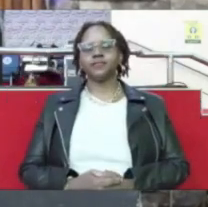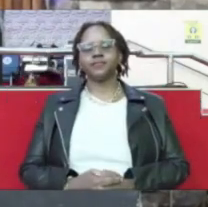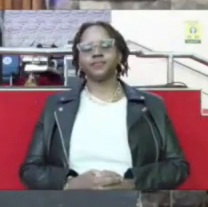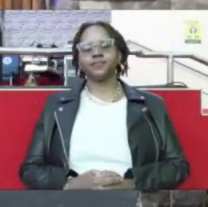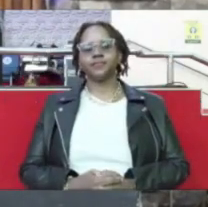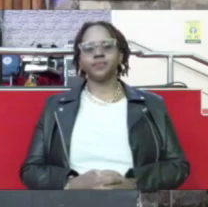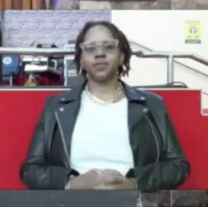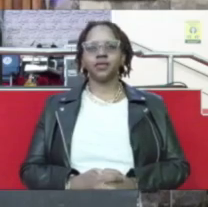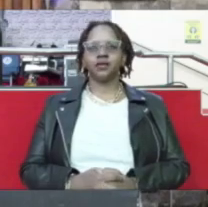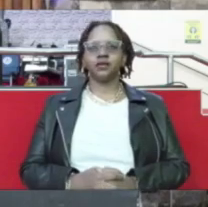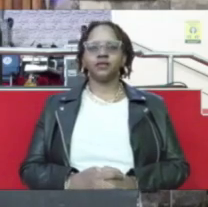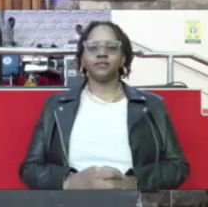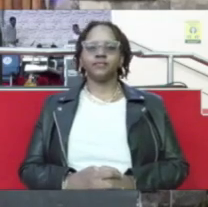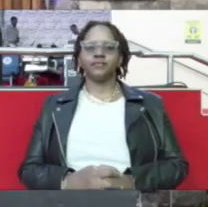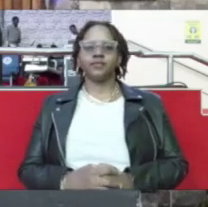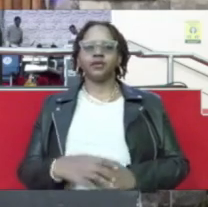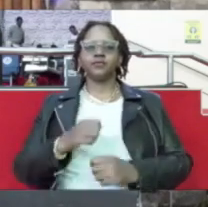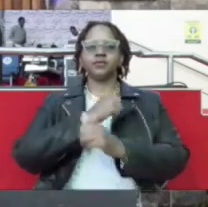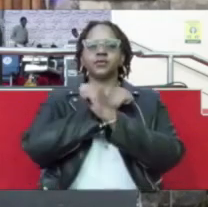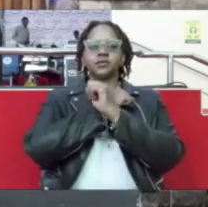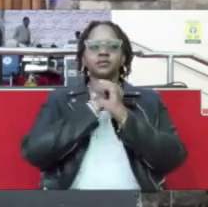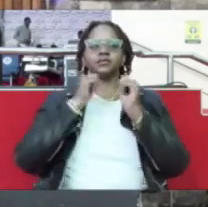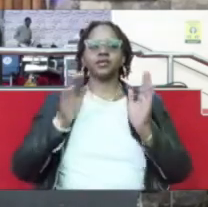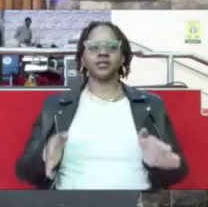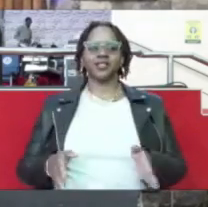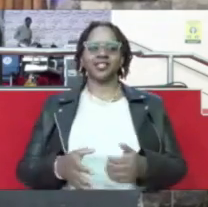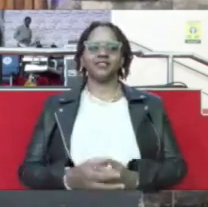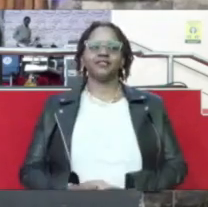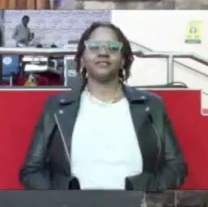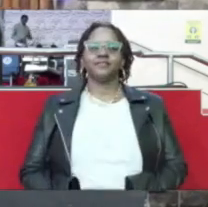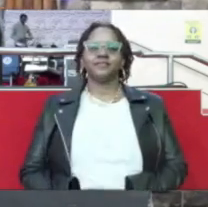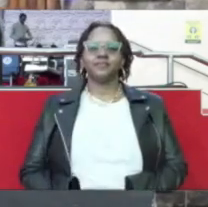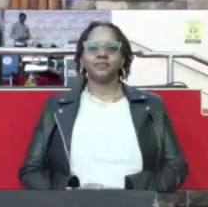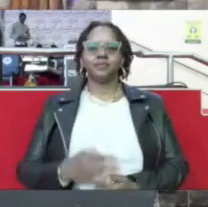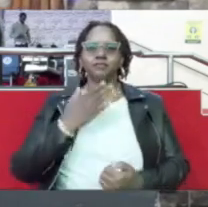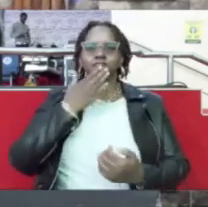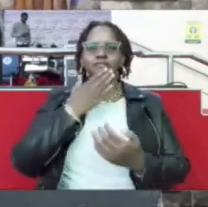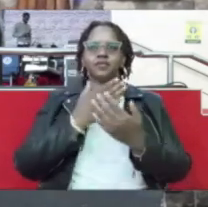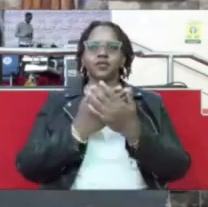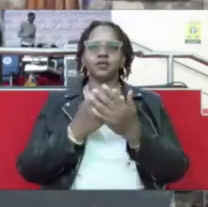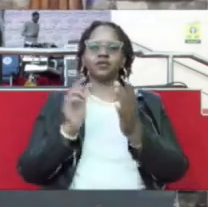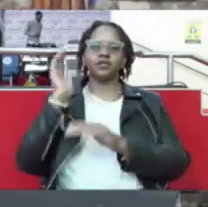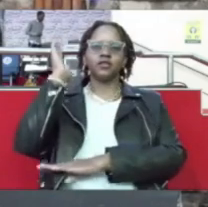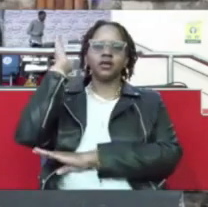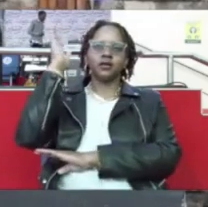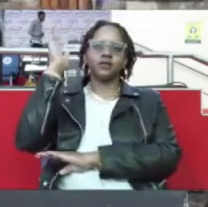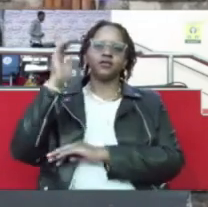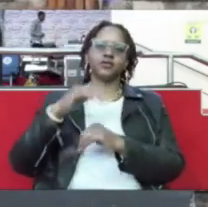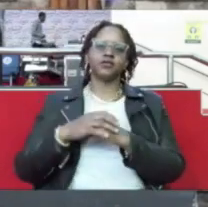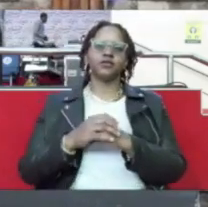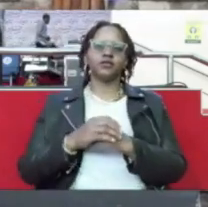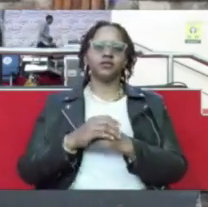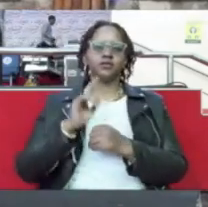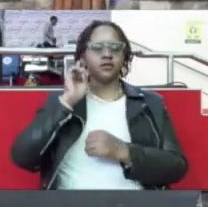and for salvation. And I want to thank God for giving us a chance to look through His Word.